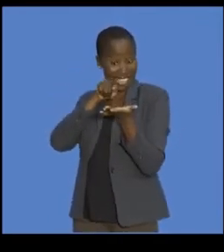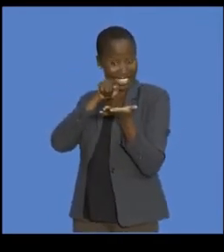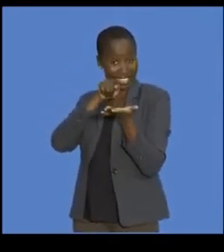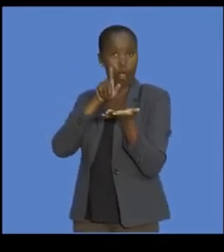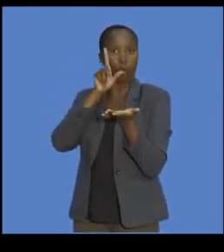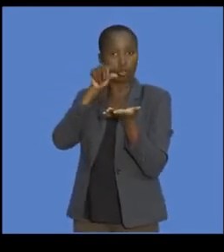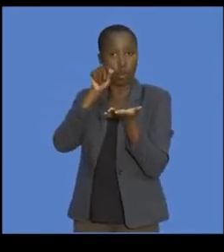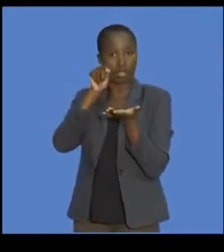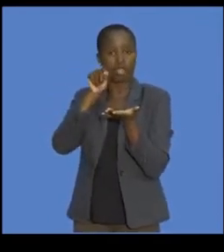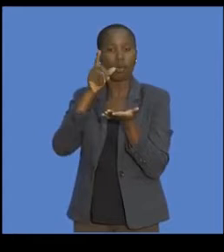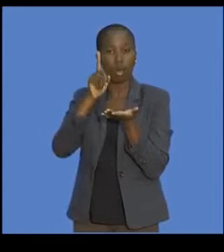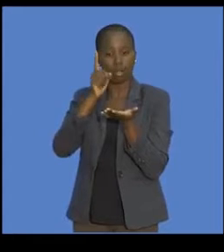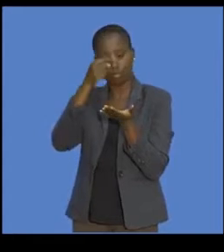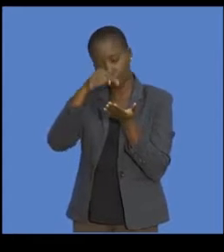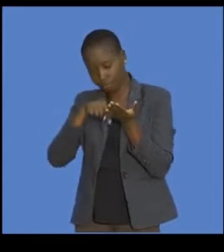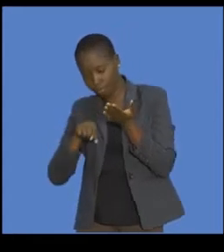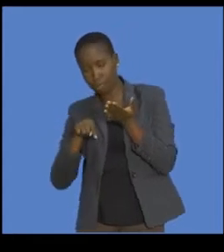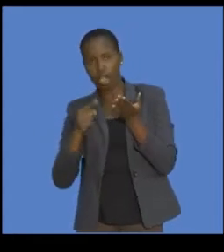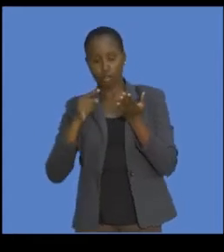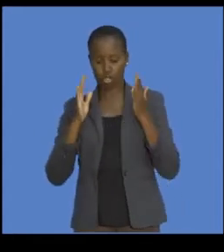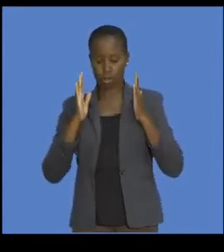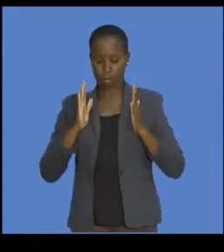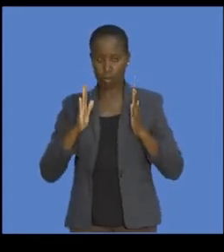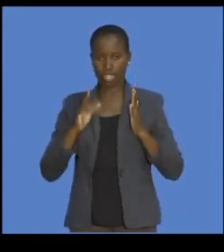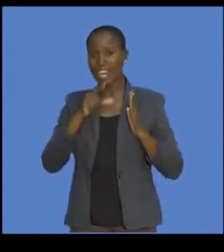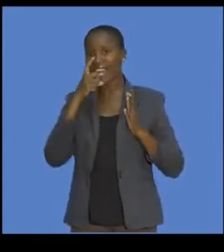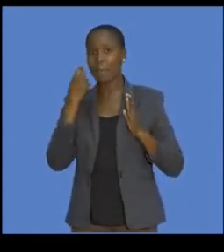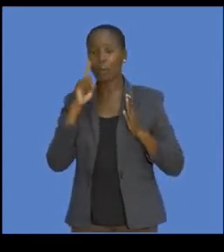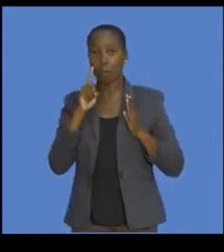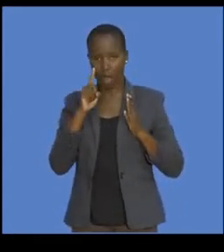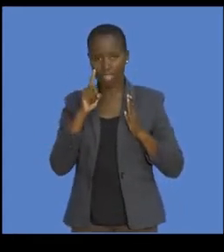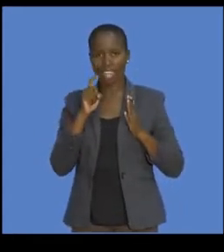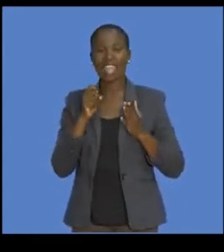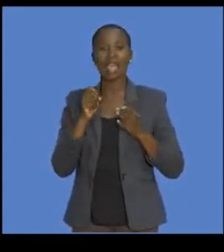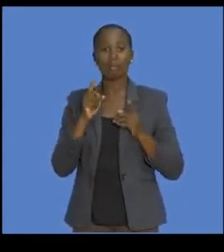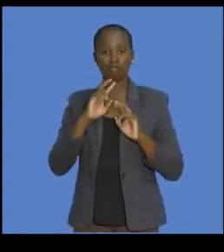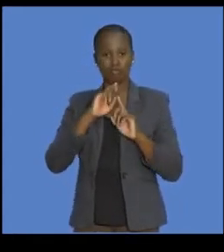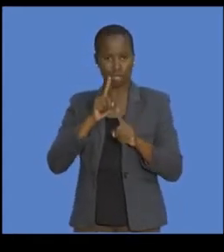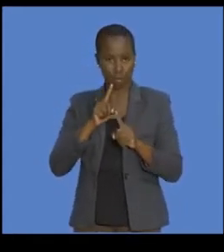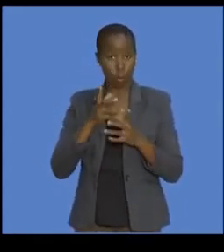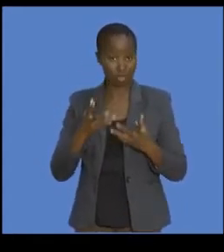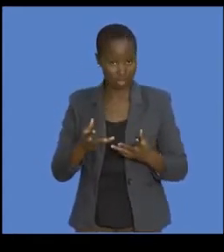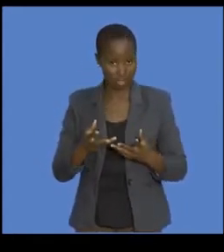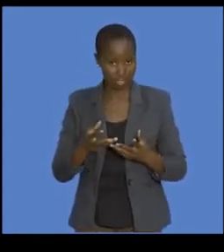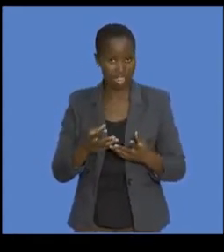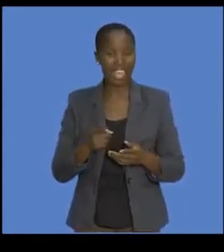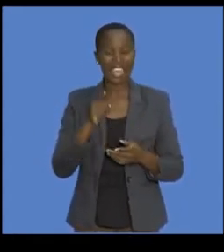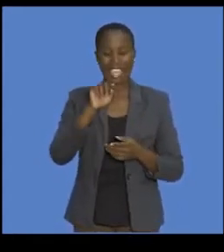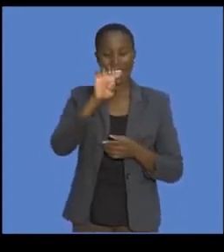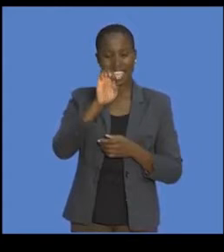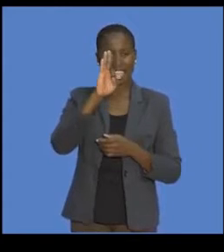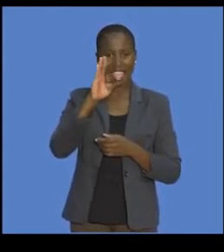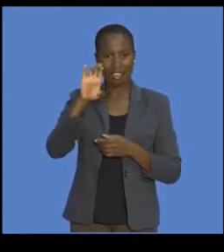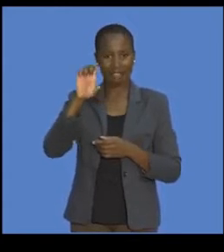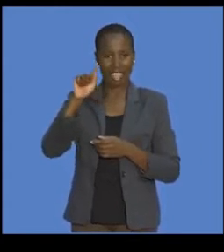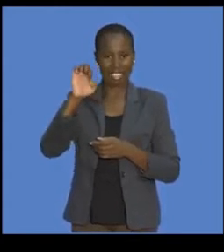a stimulus to an organ called the effector. That effector will then respond to the